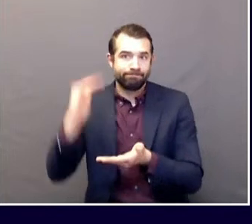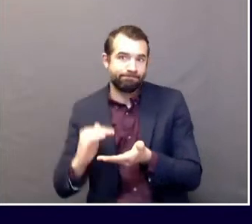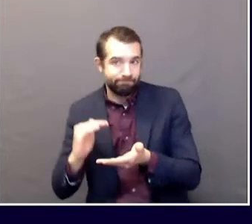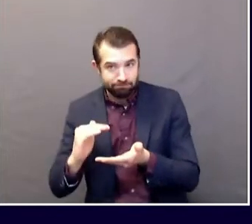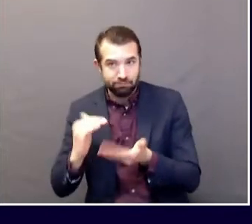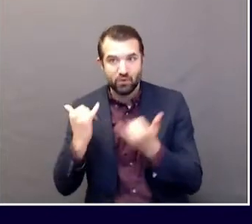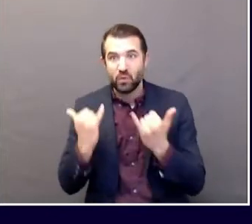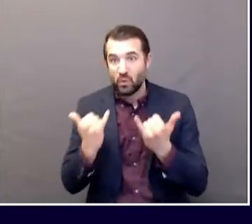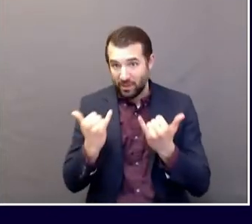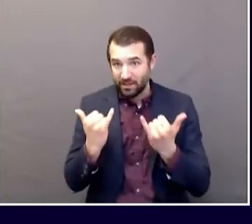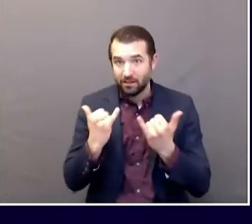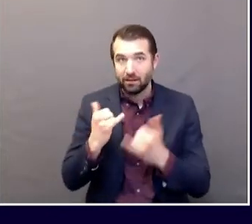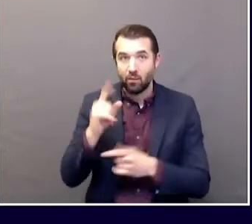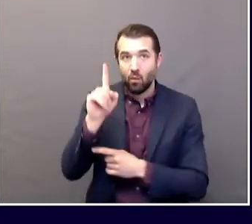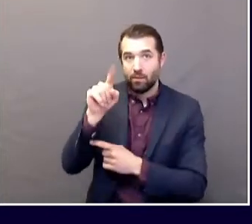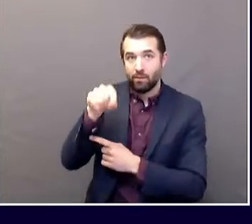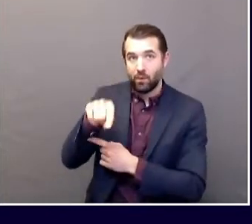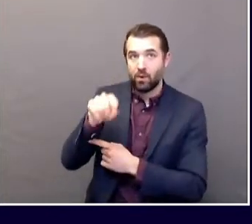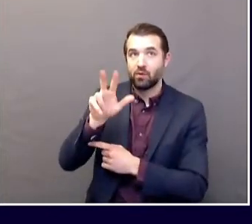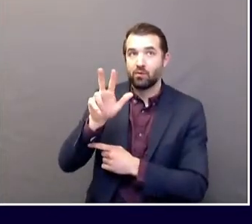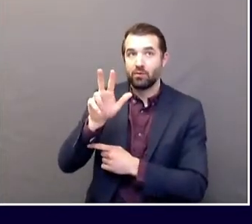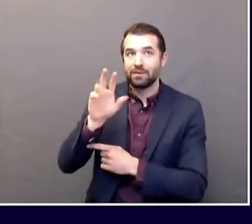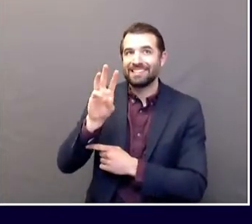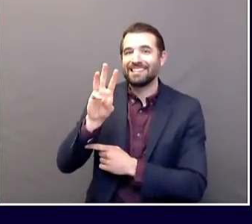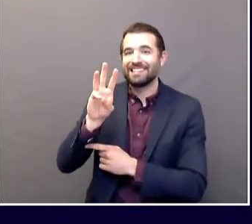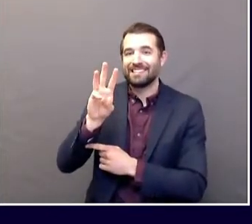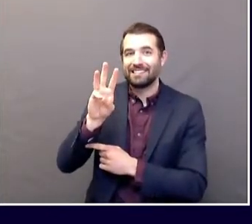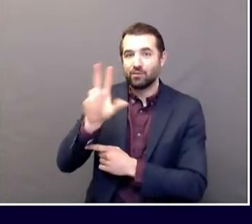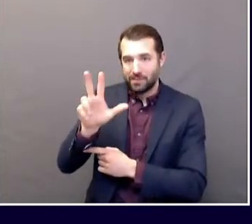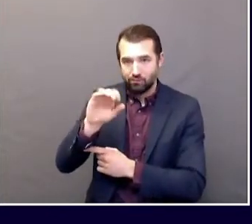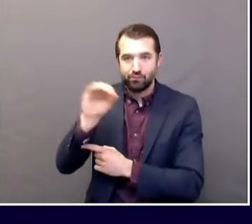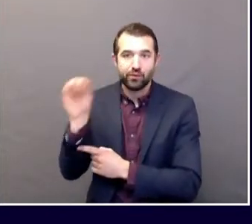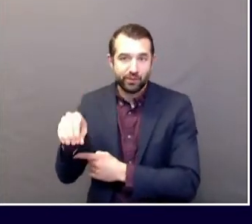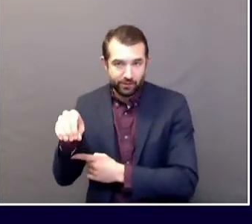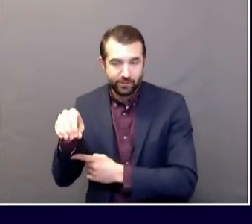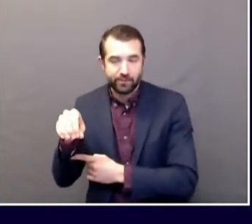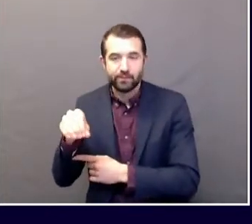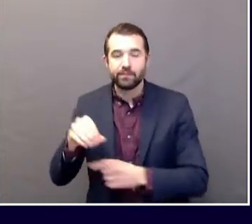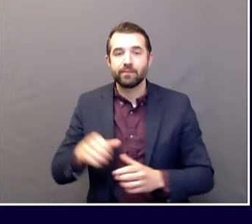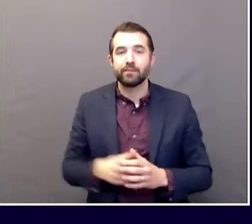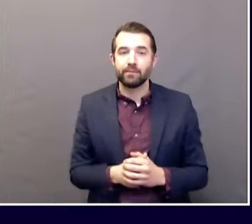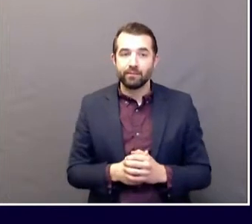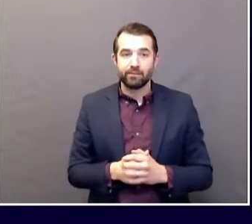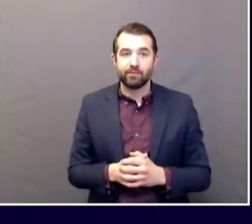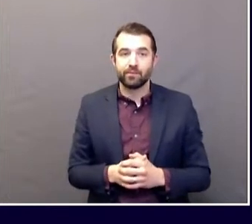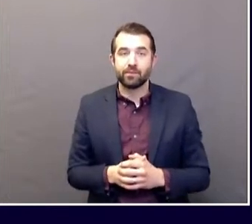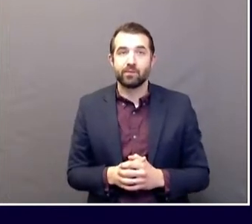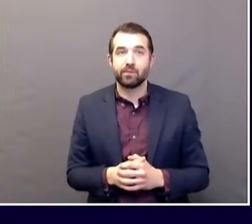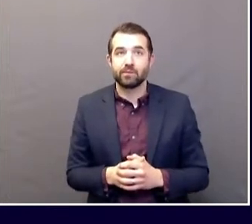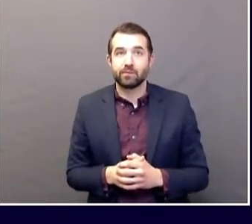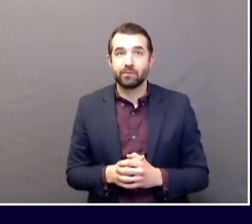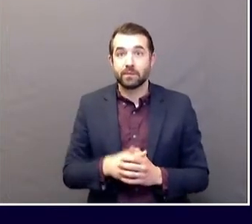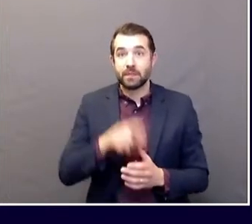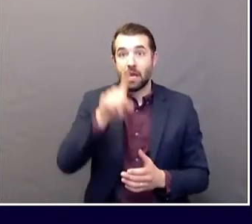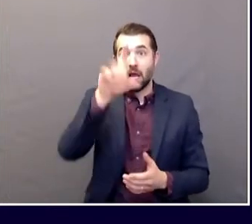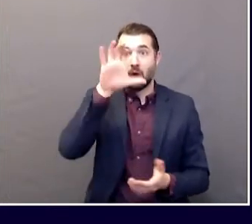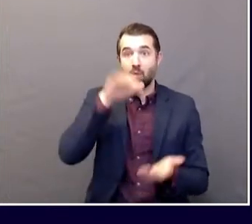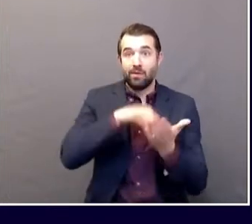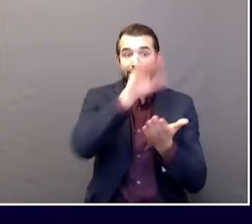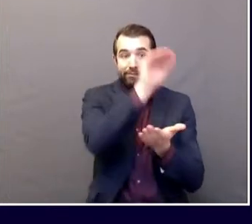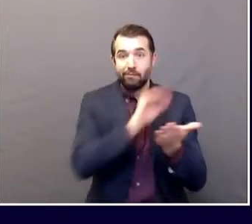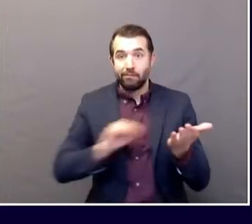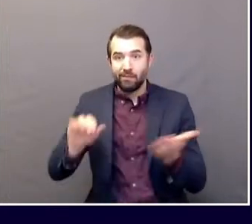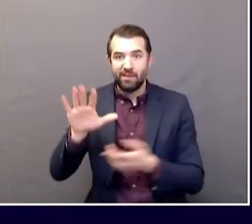1.36%. And it's corresponded by a testing volume that now stands at 590 PCR